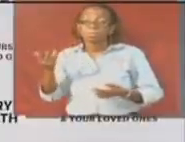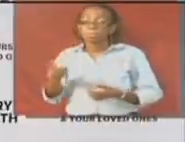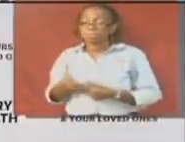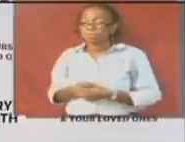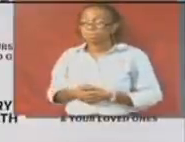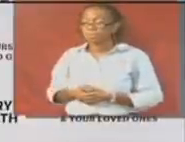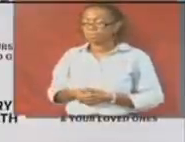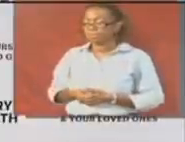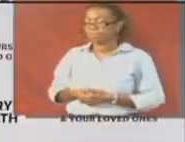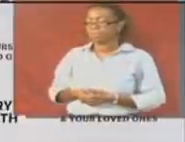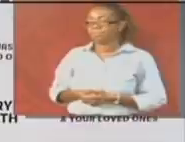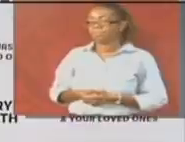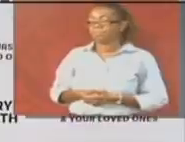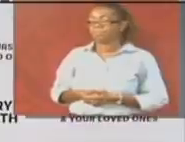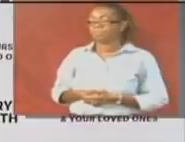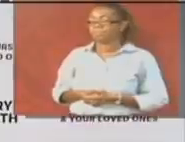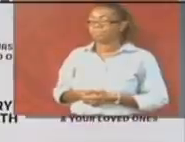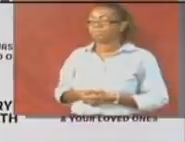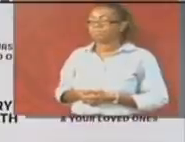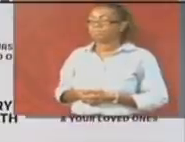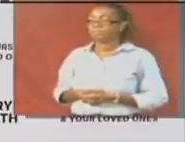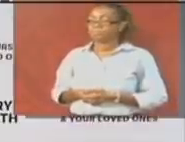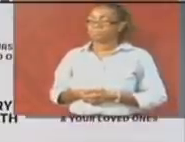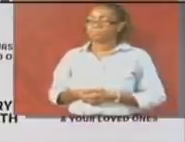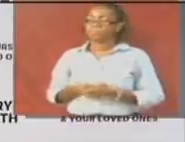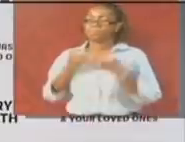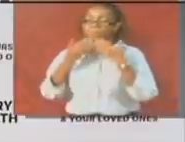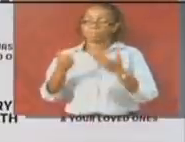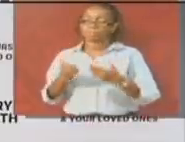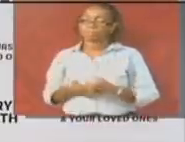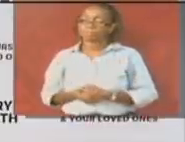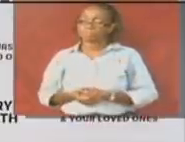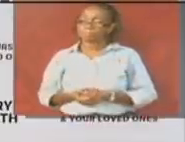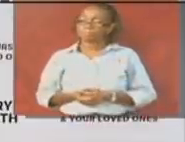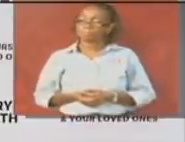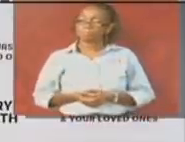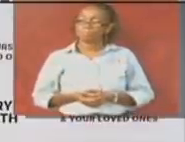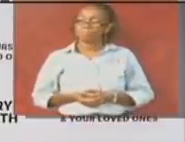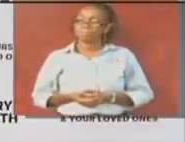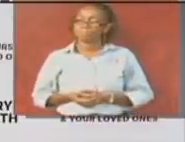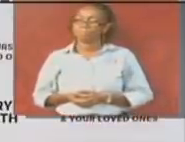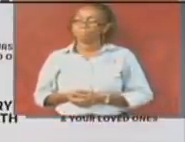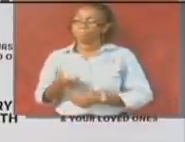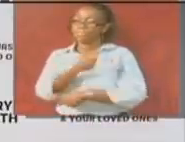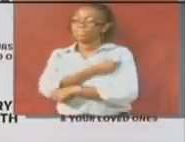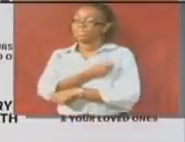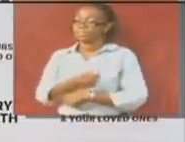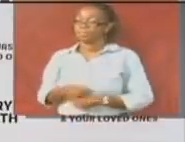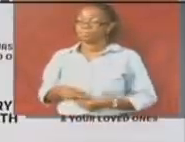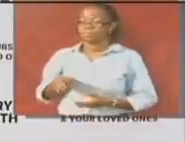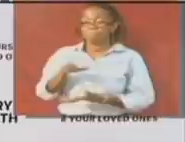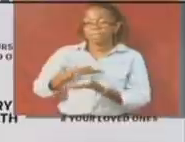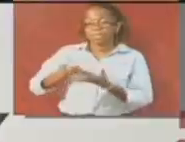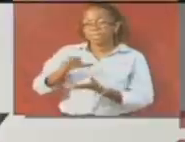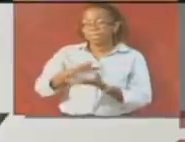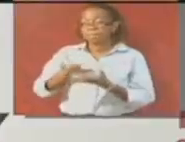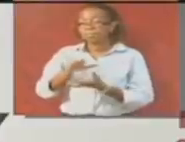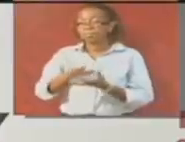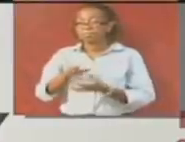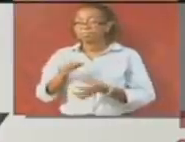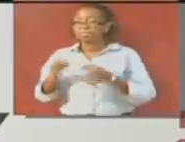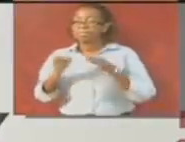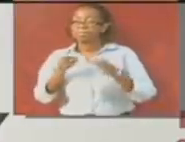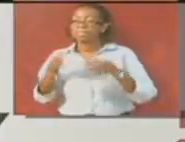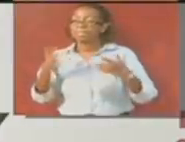Okay, thank you. I'll take the first question. The mixing of vaccines is something that I believe we've addressed before. We